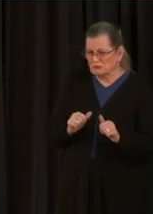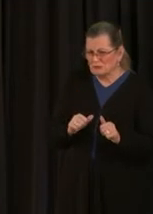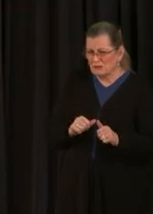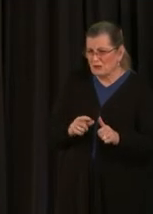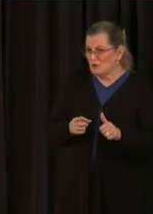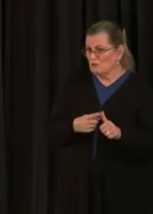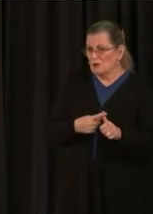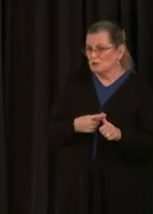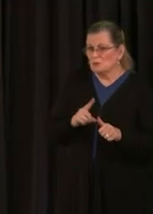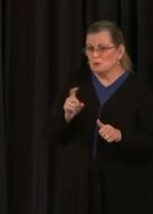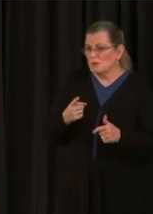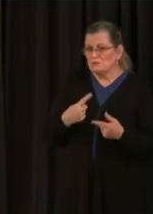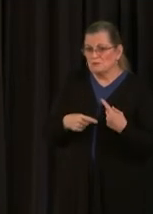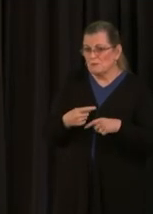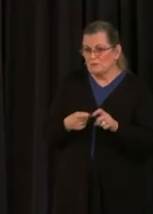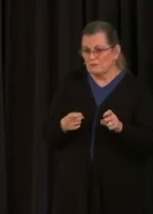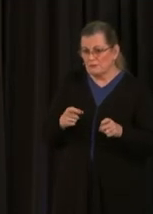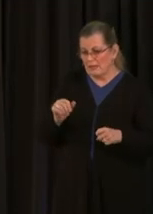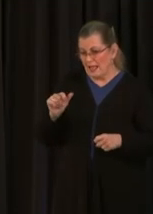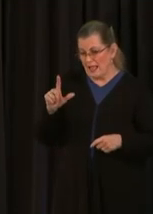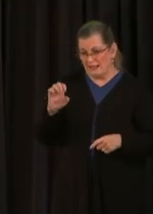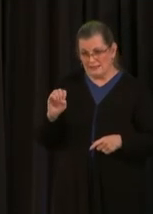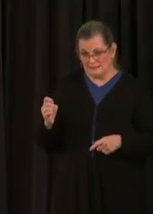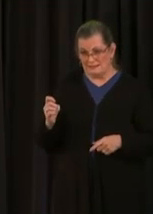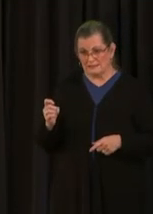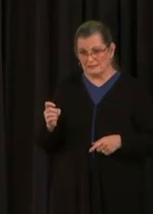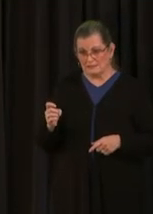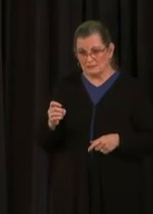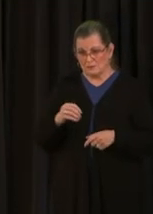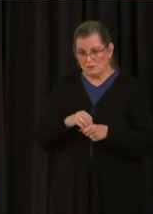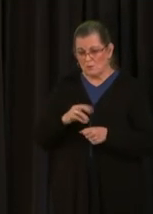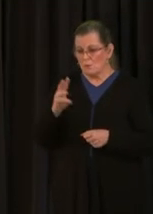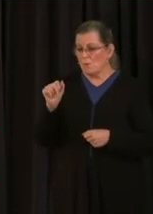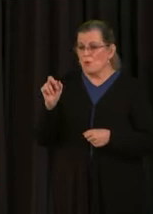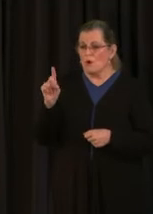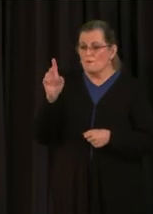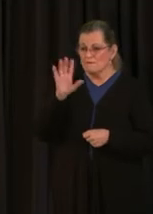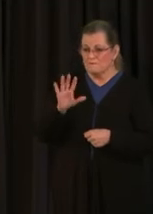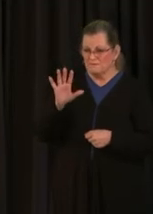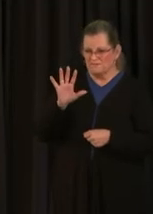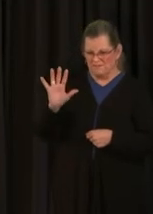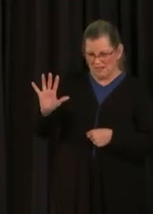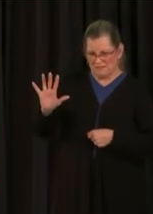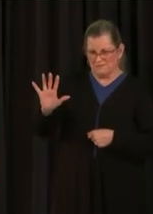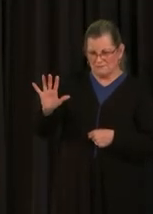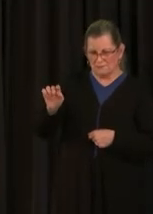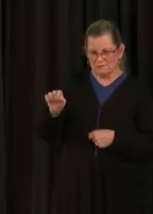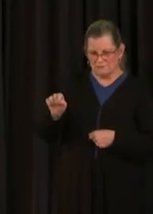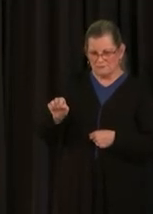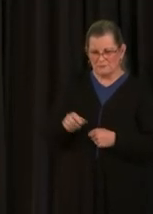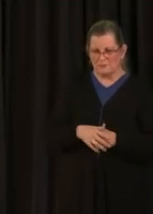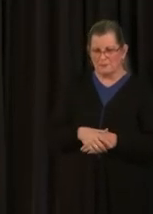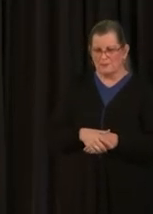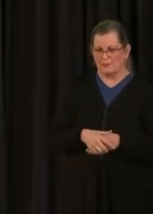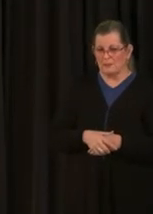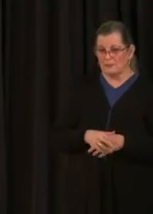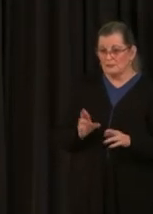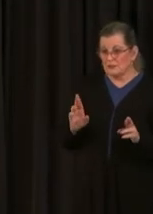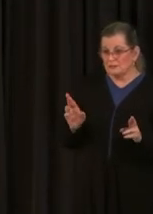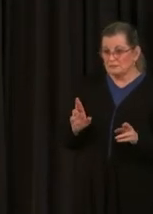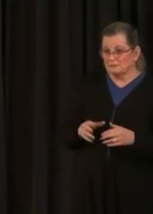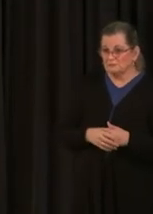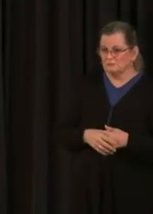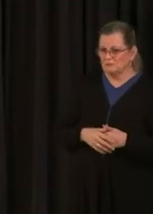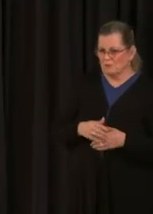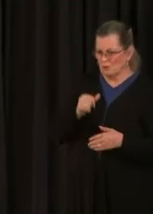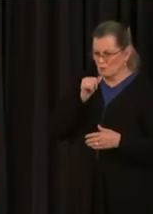if something occurred at one of the DCPS schools, we can always adjust our resources to mitigate any incidents from occurring in any